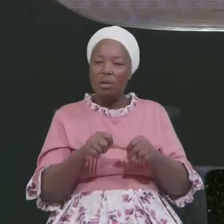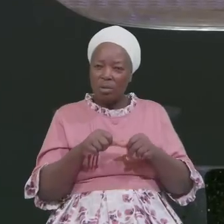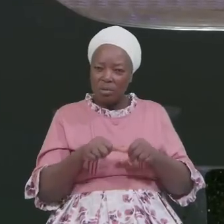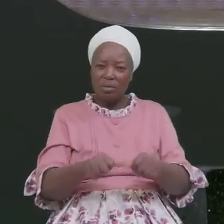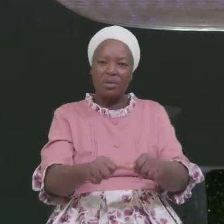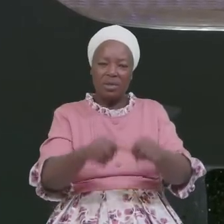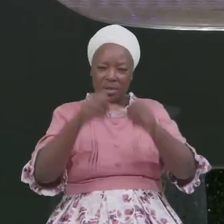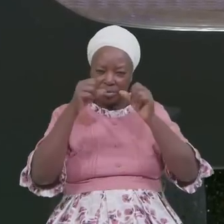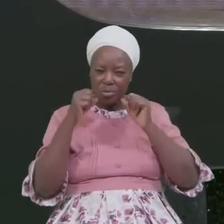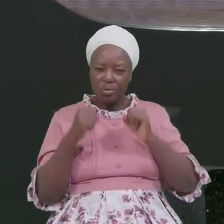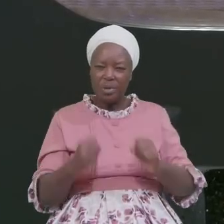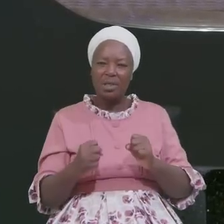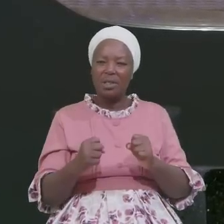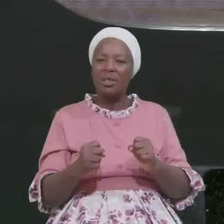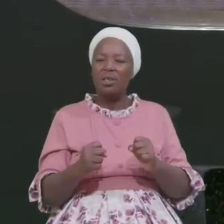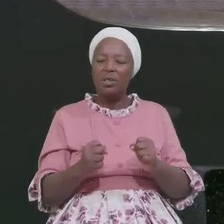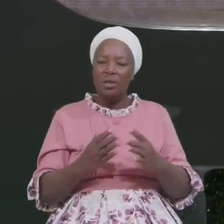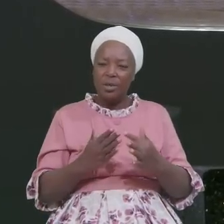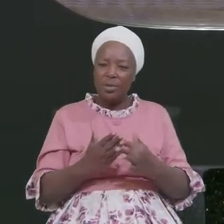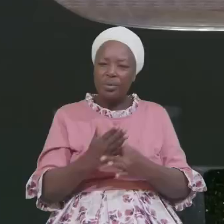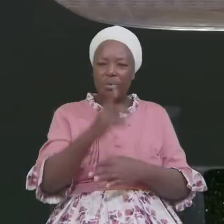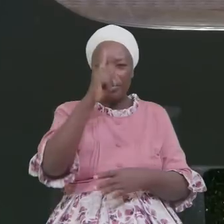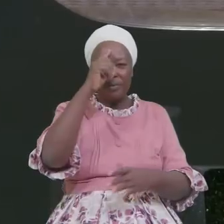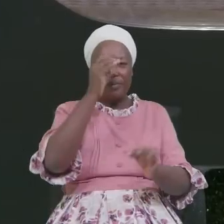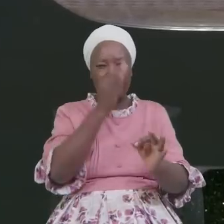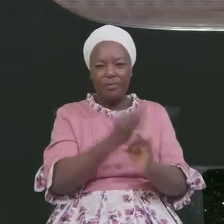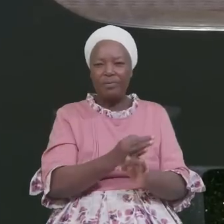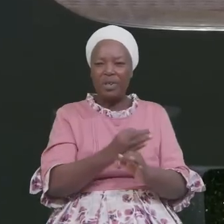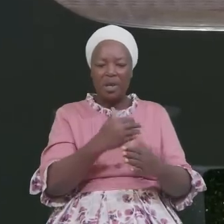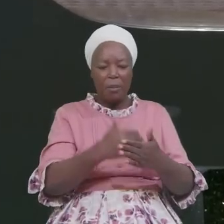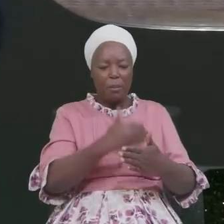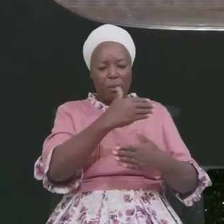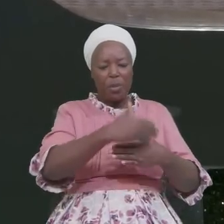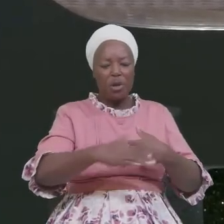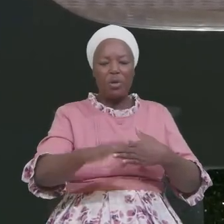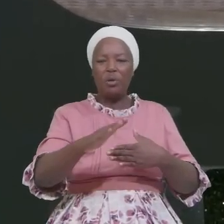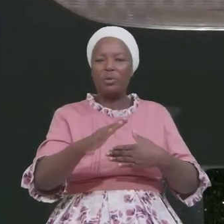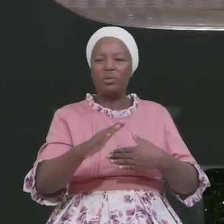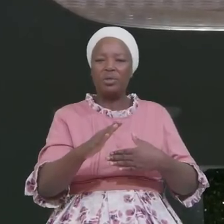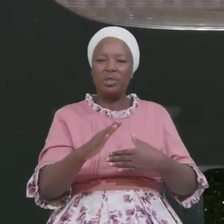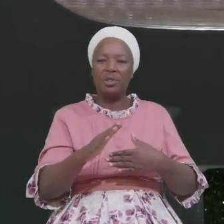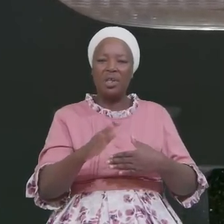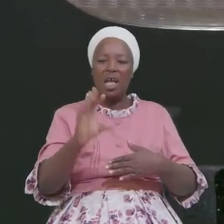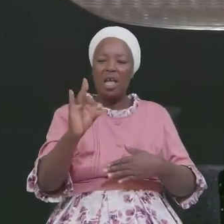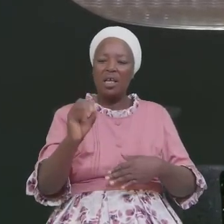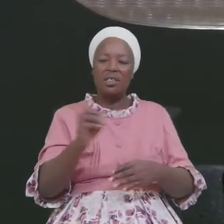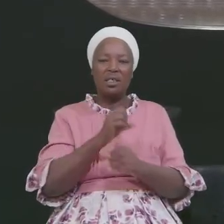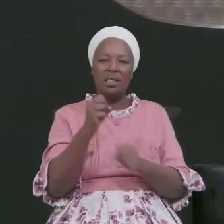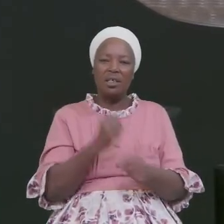strength through faith beyond first call.